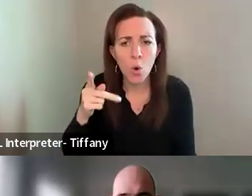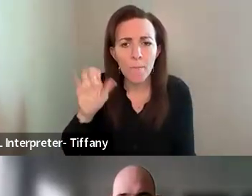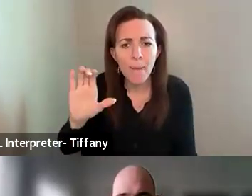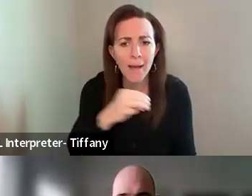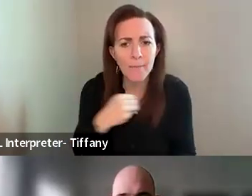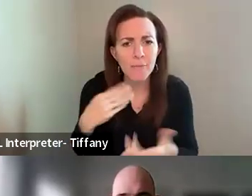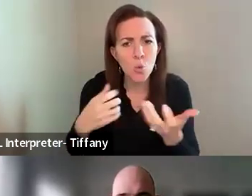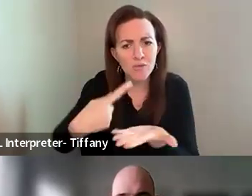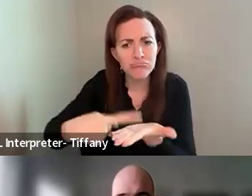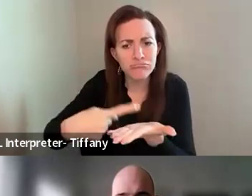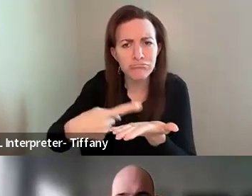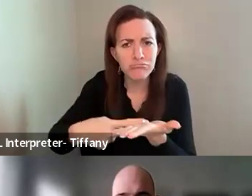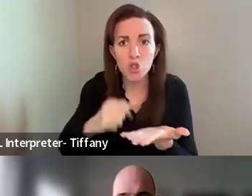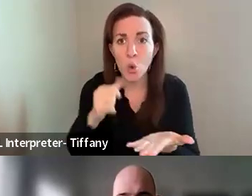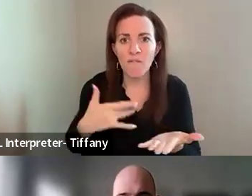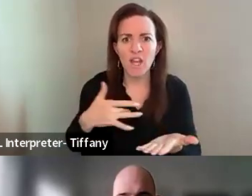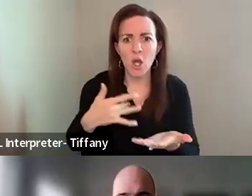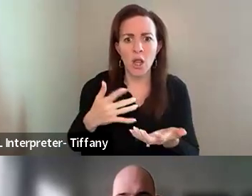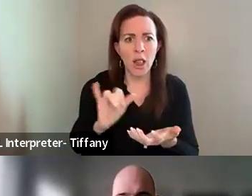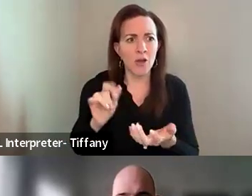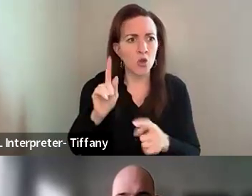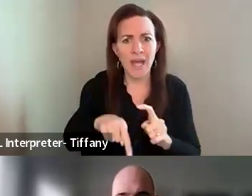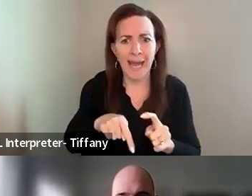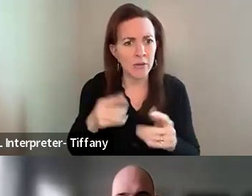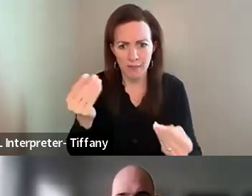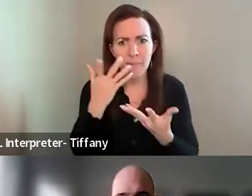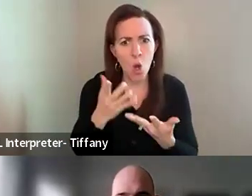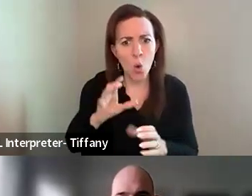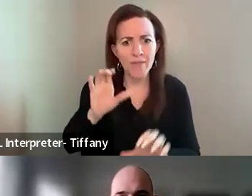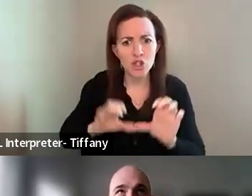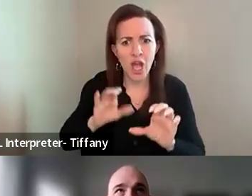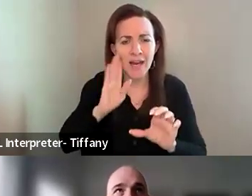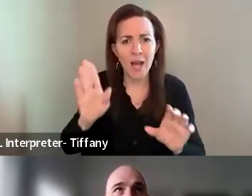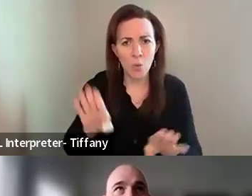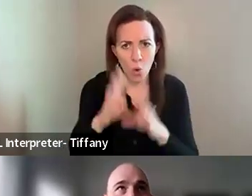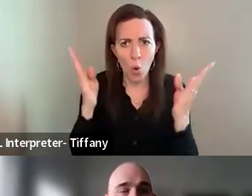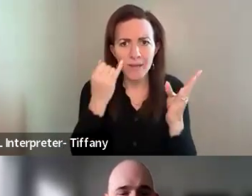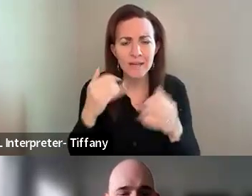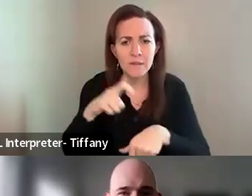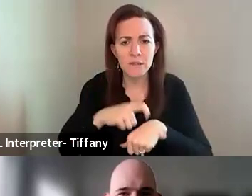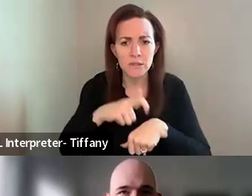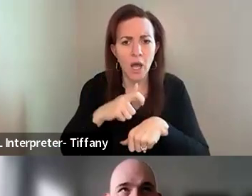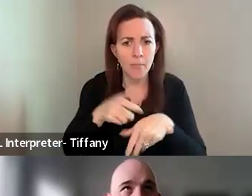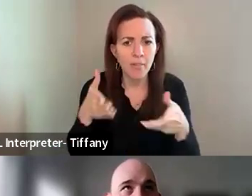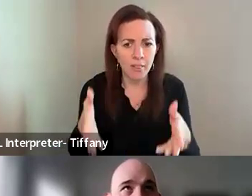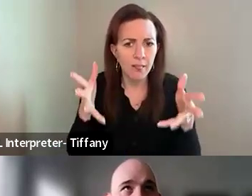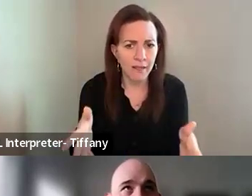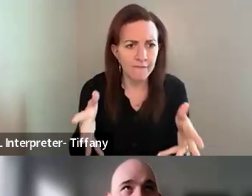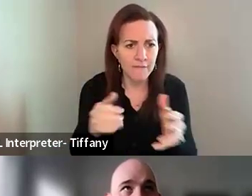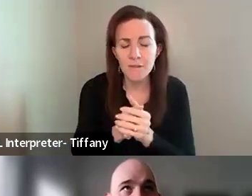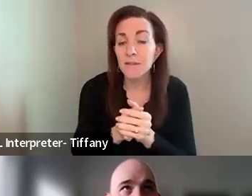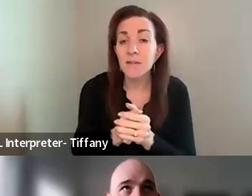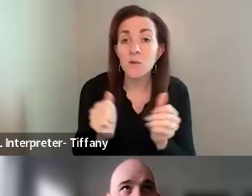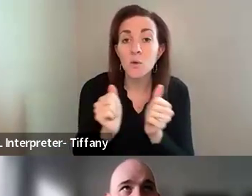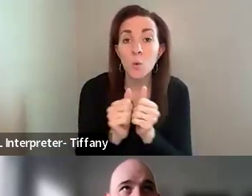have things that they would like to discuss, don't hesitate just to let me know in the chat. I will open it up if we have time in the agenda. So